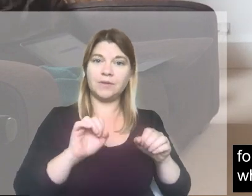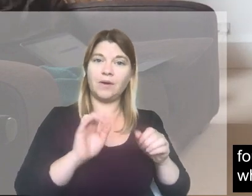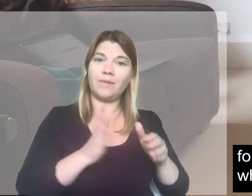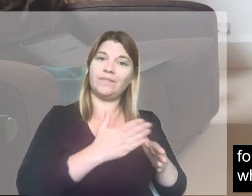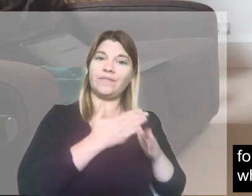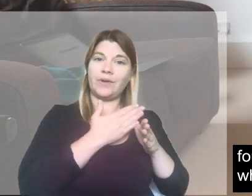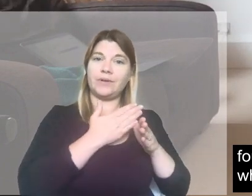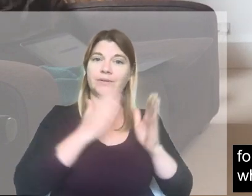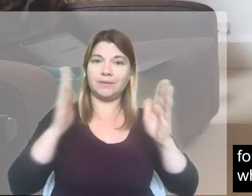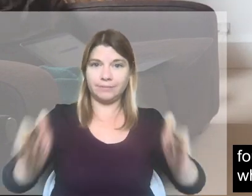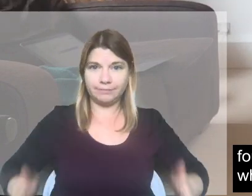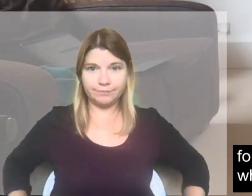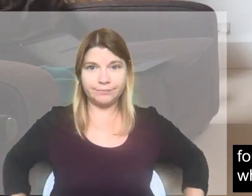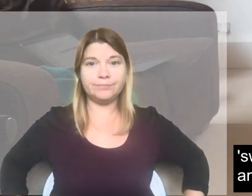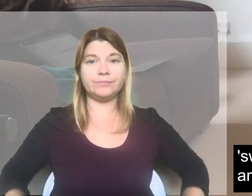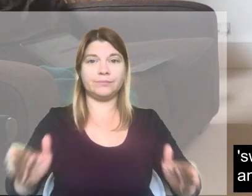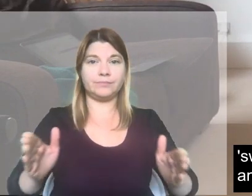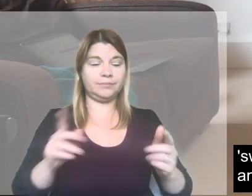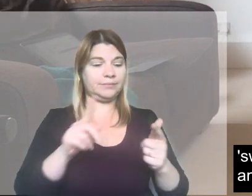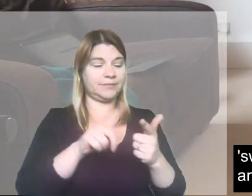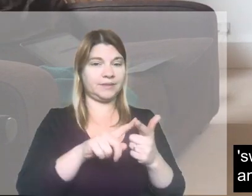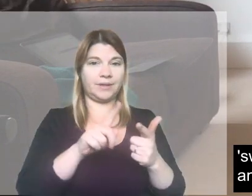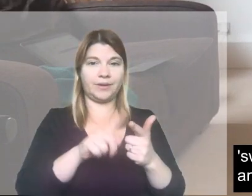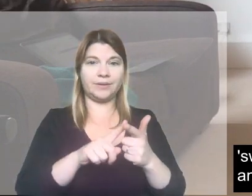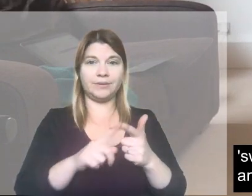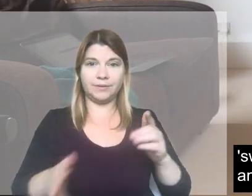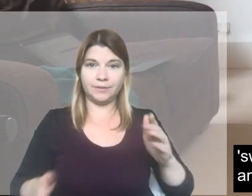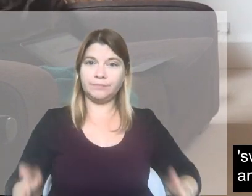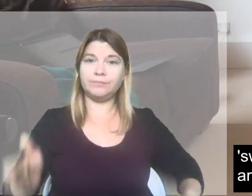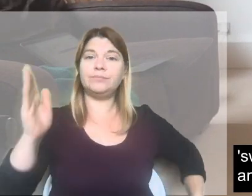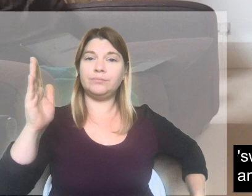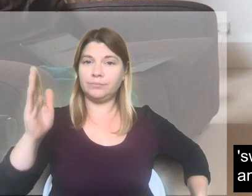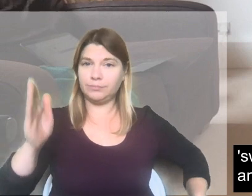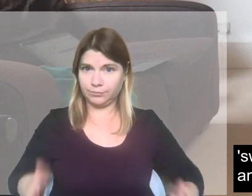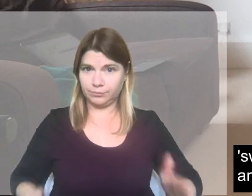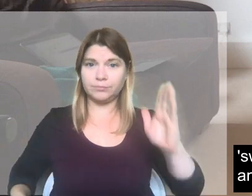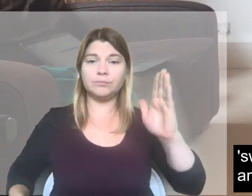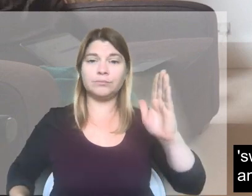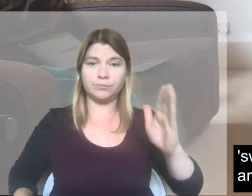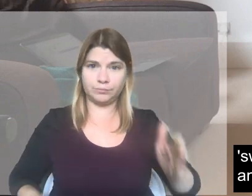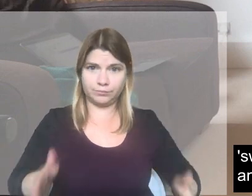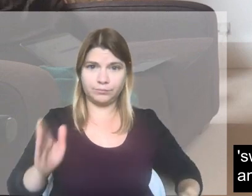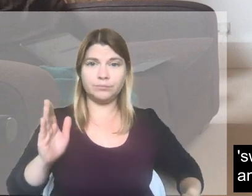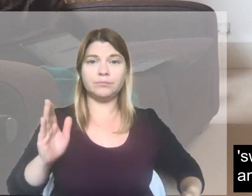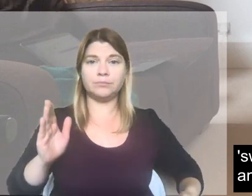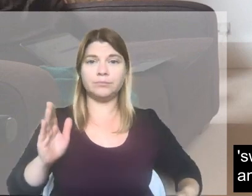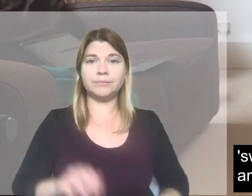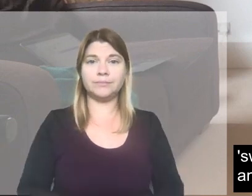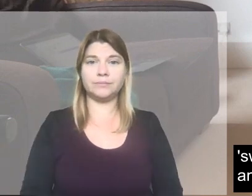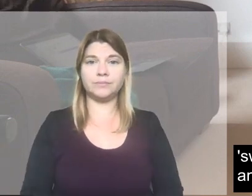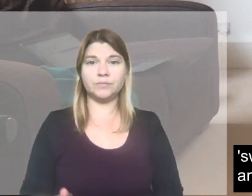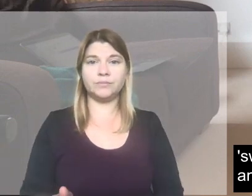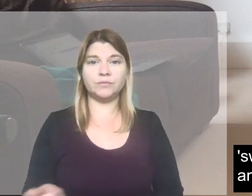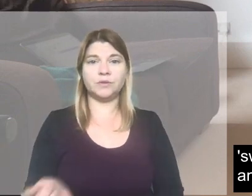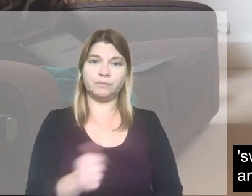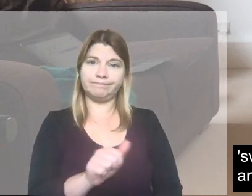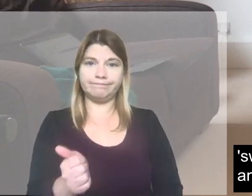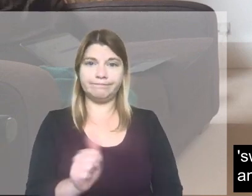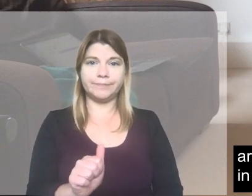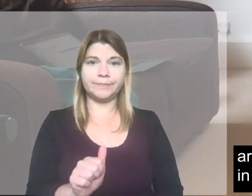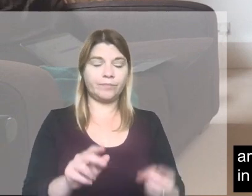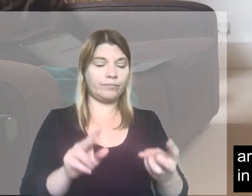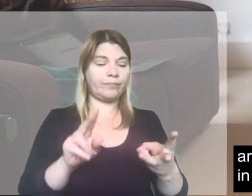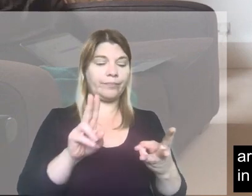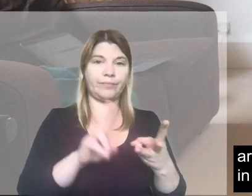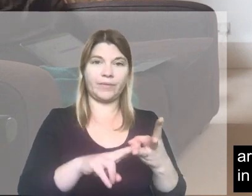when both arms swing forwards and back. Switch is when one arm swings forwards and then the other, so alternating